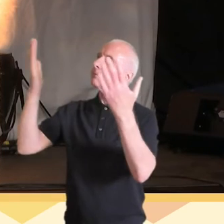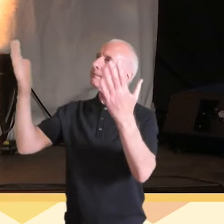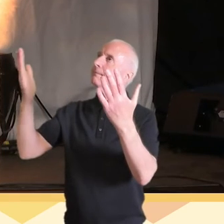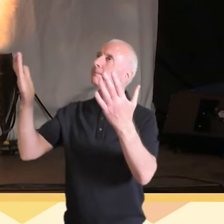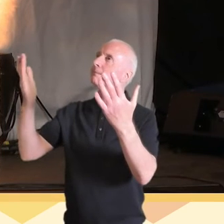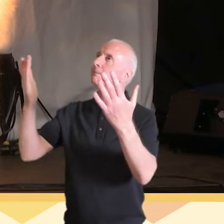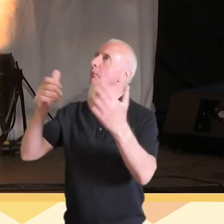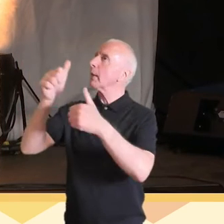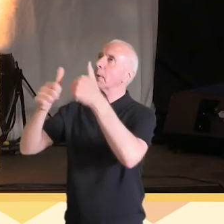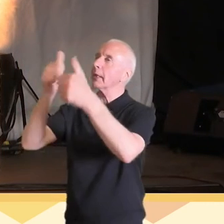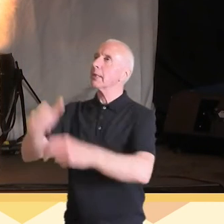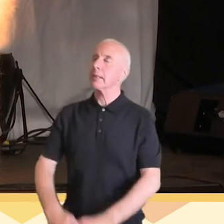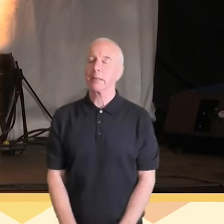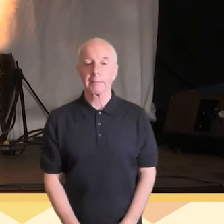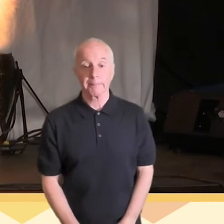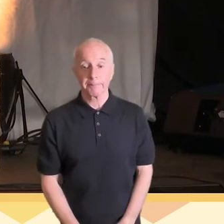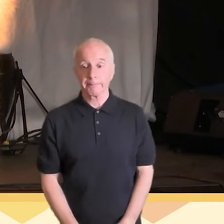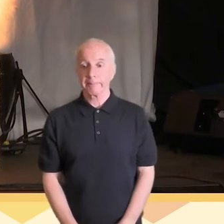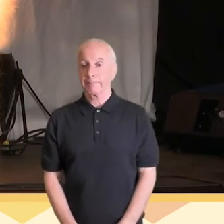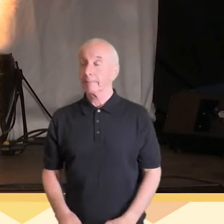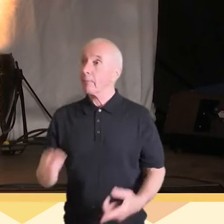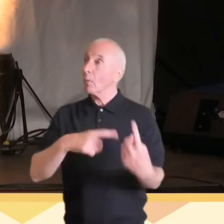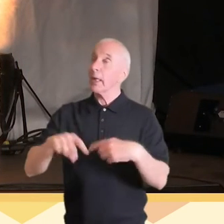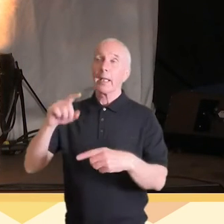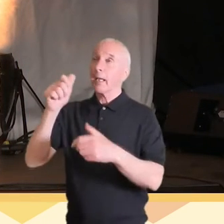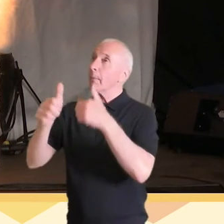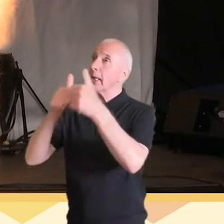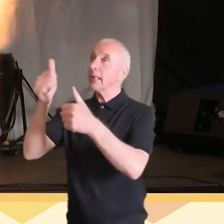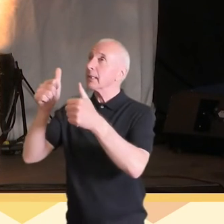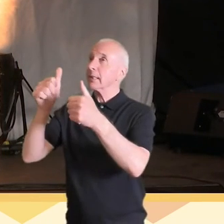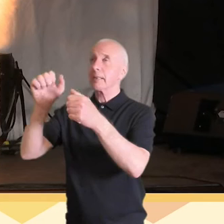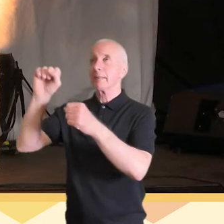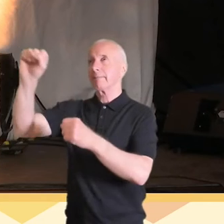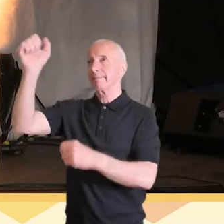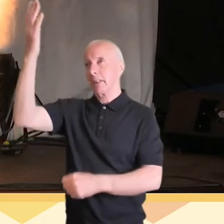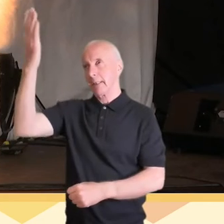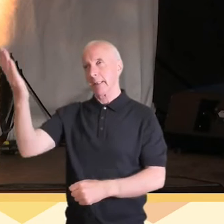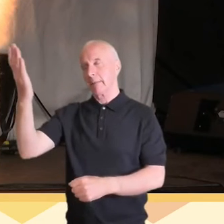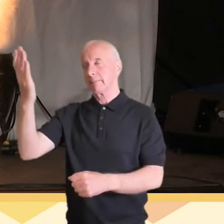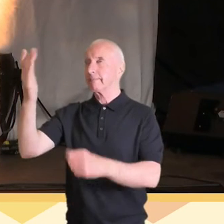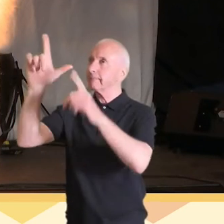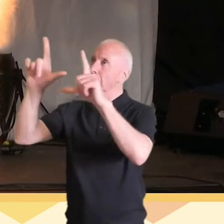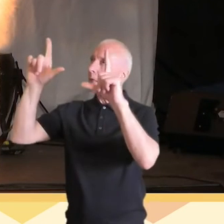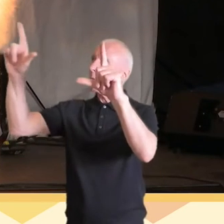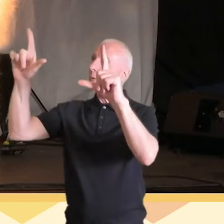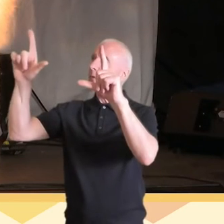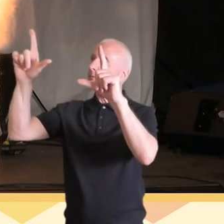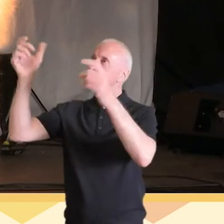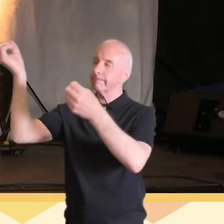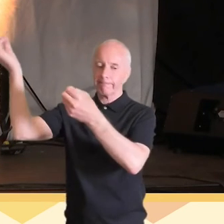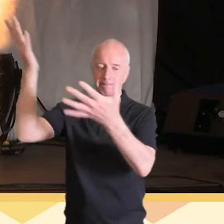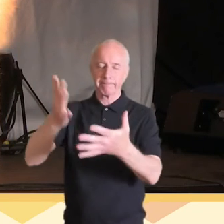praise. Give thanks to him and praise his name. For the Lord is good, and